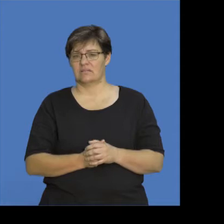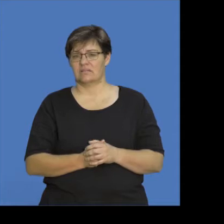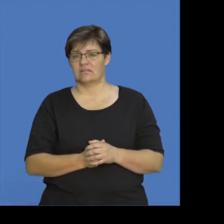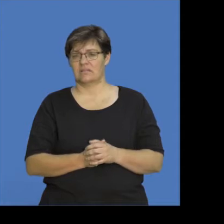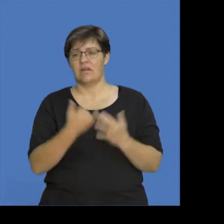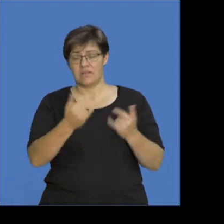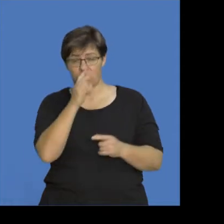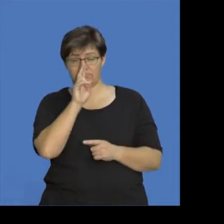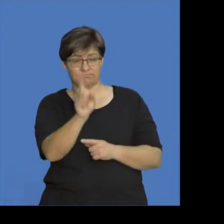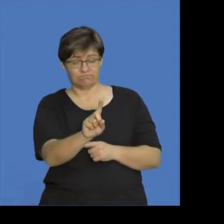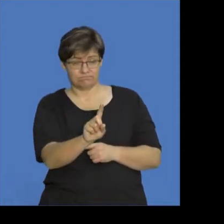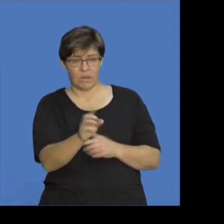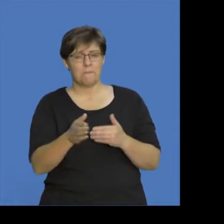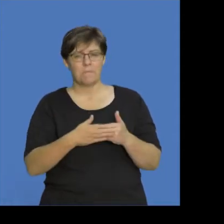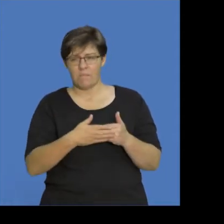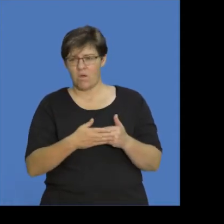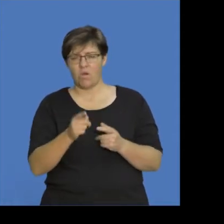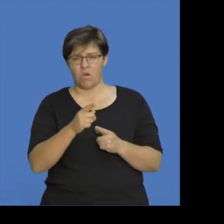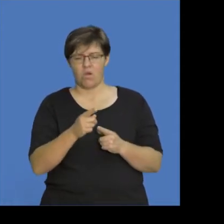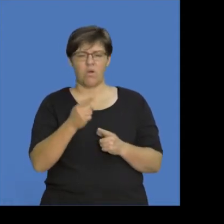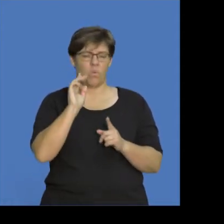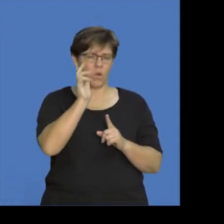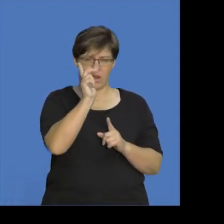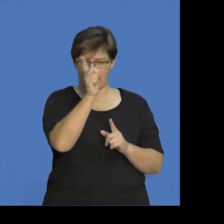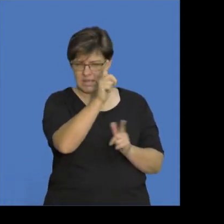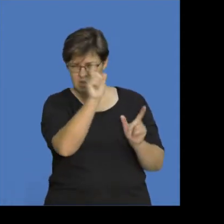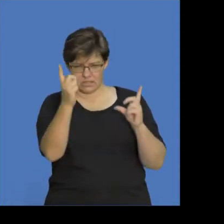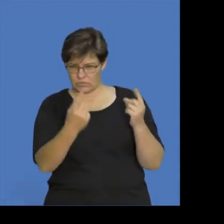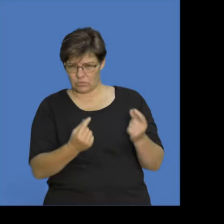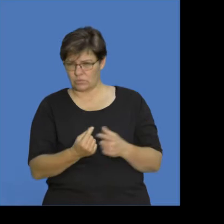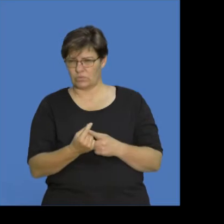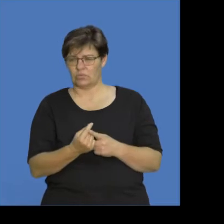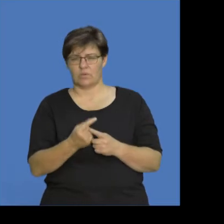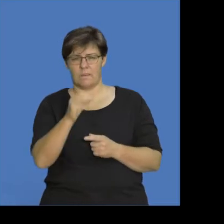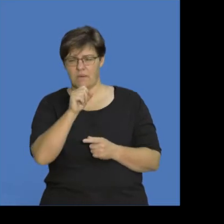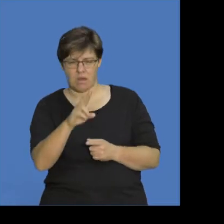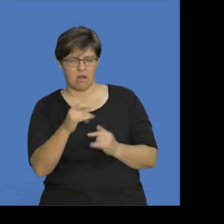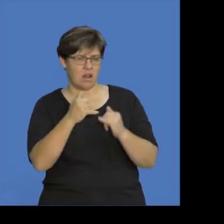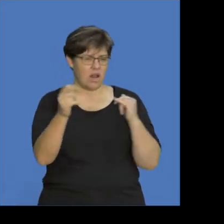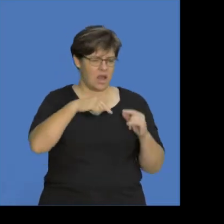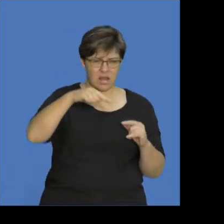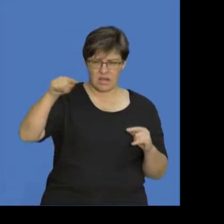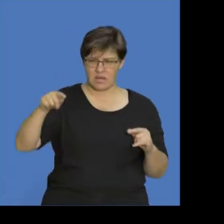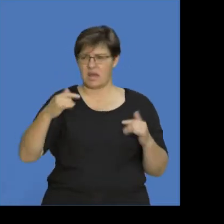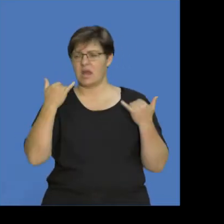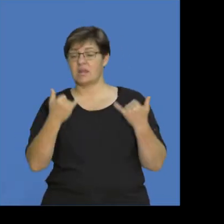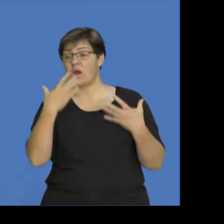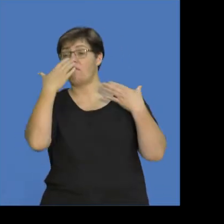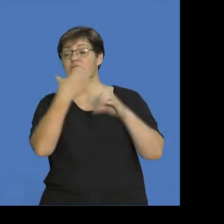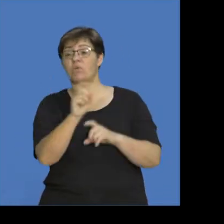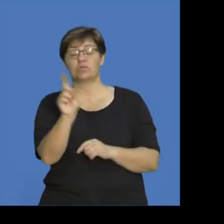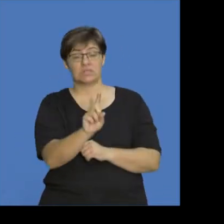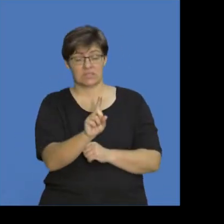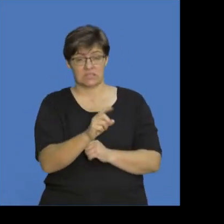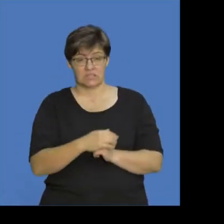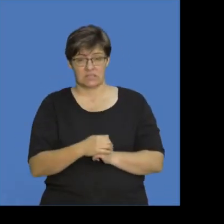look at representing more. We'll still go to histogram, bar chart, line graph. Now